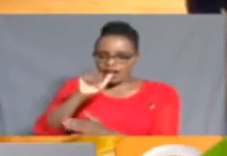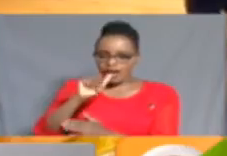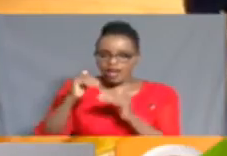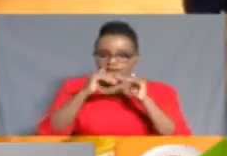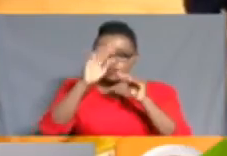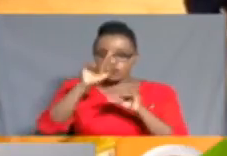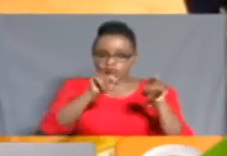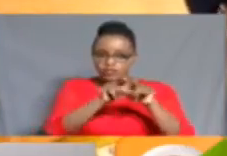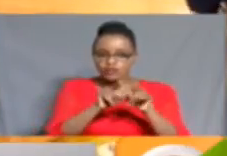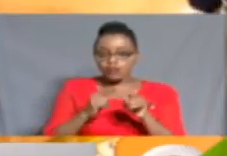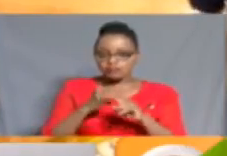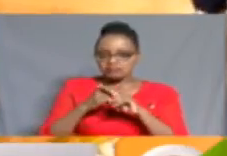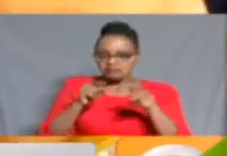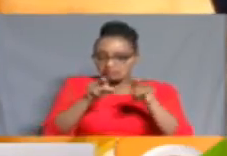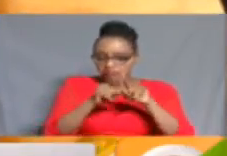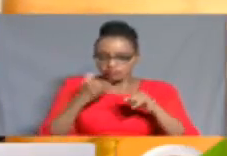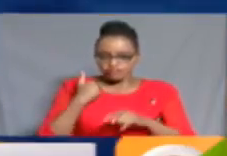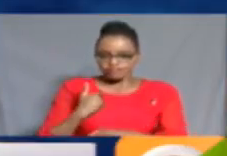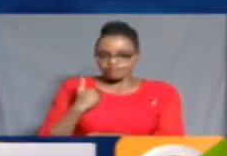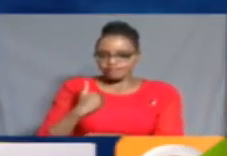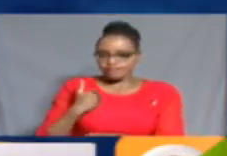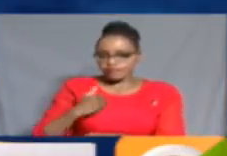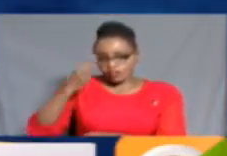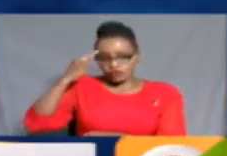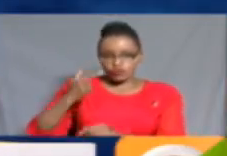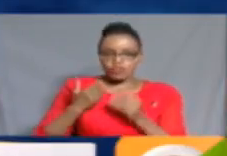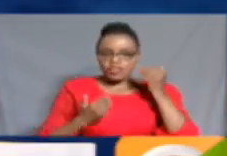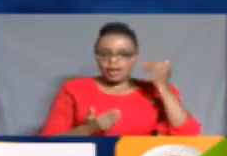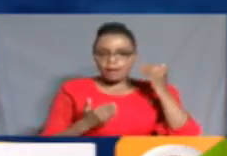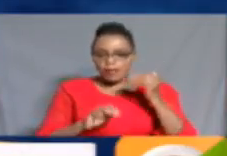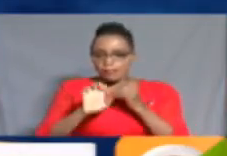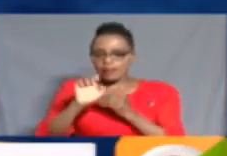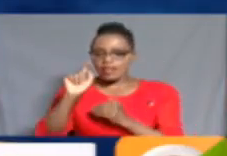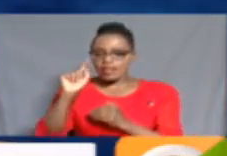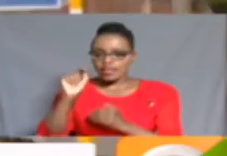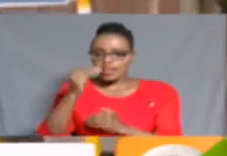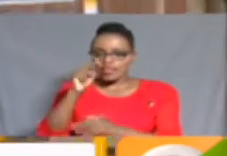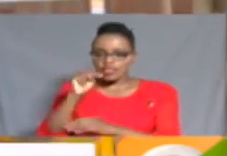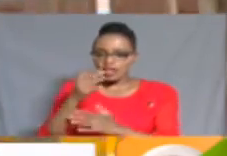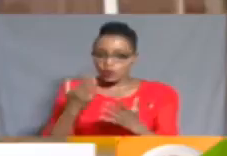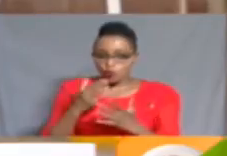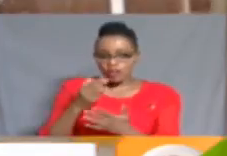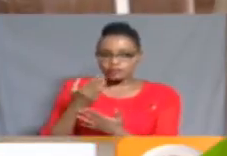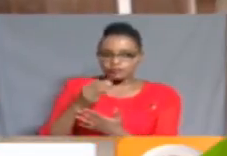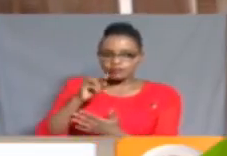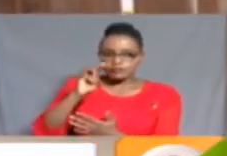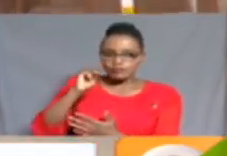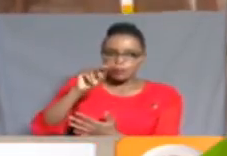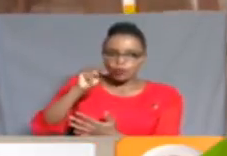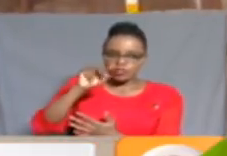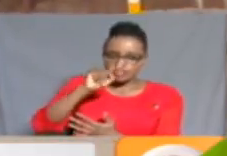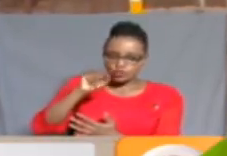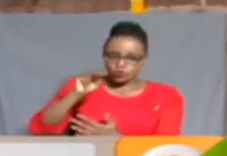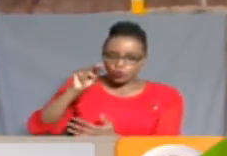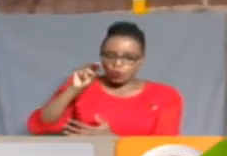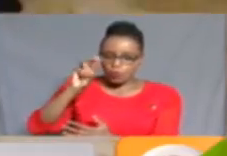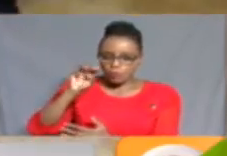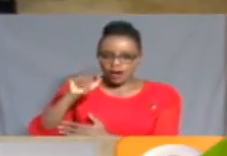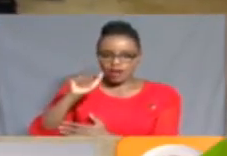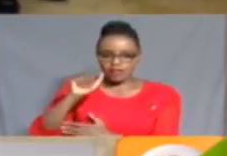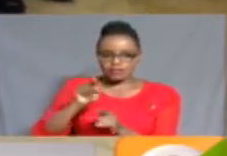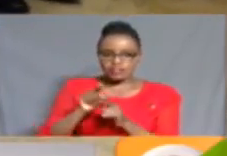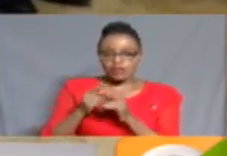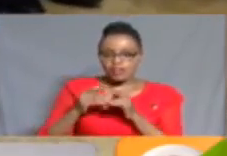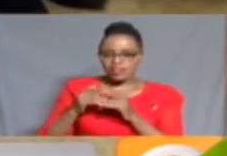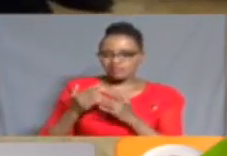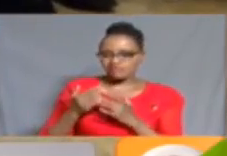Meanwhile, a post-mortem examination was conducted on the body of baby Ethan Mwendo at the Montezuma Mona Lisa Funeral Home. Pathologists